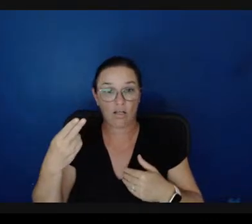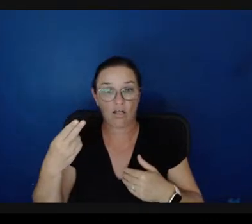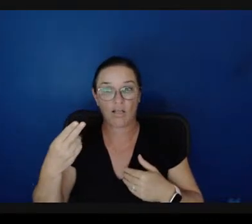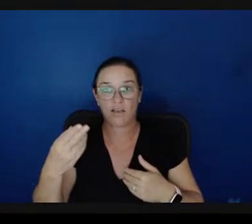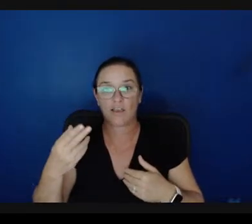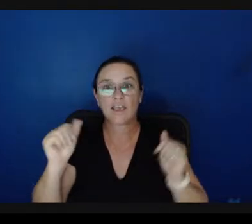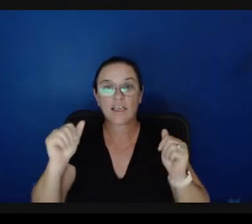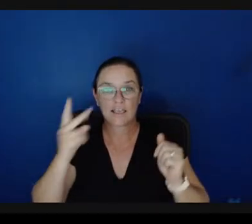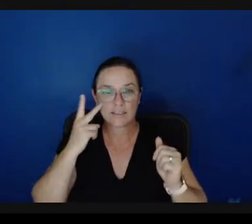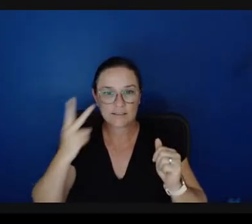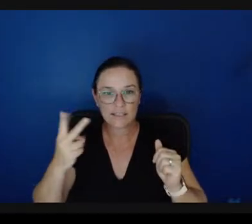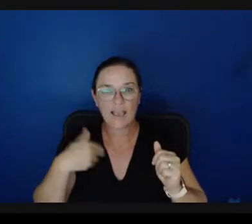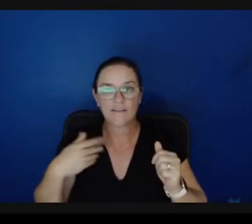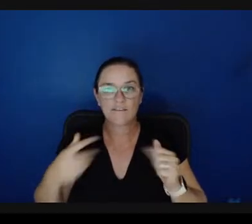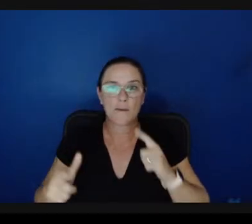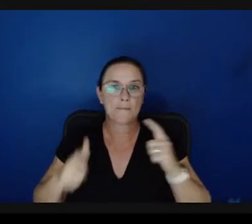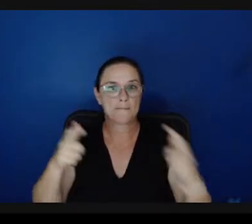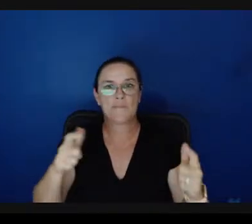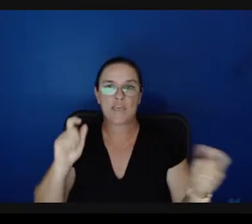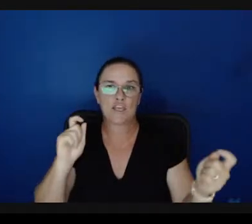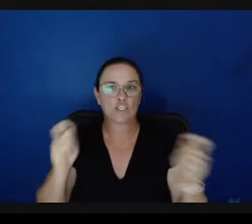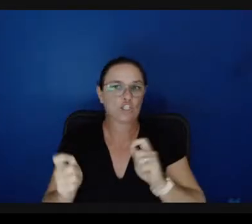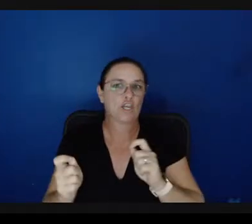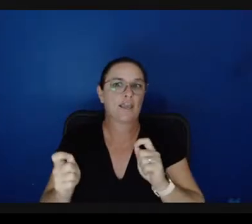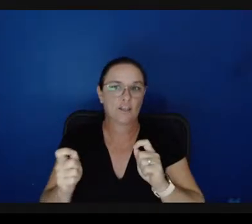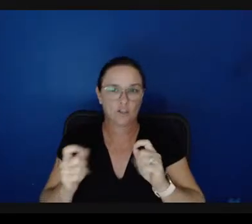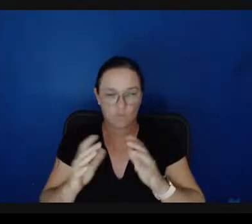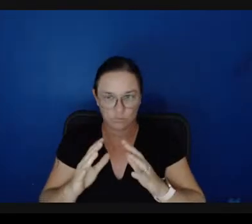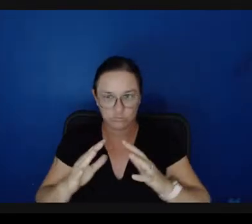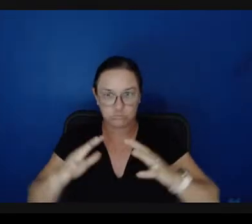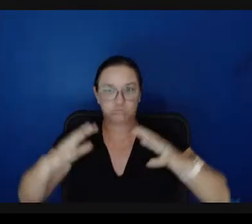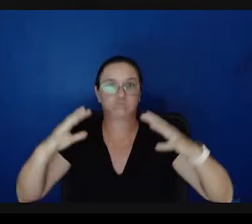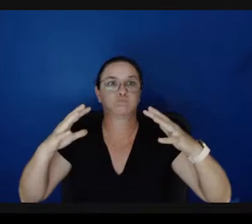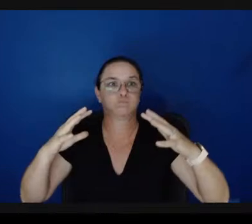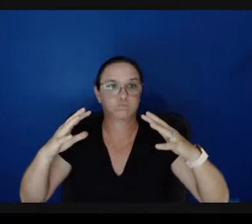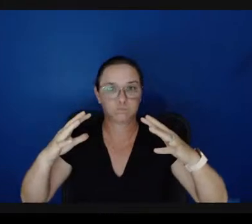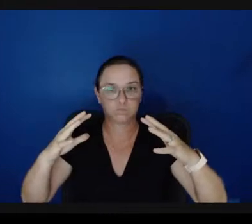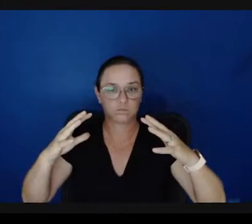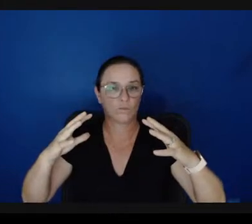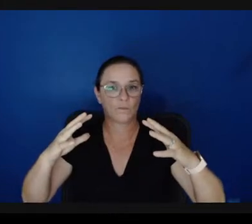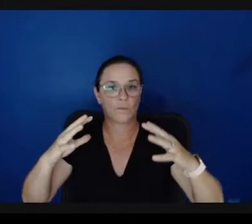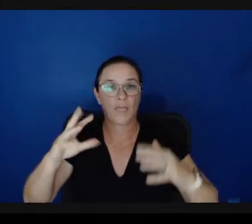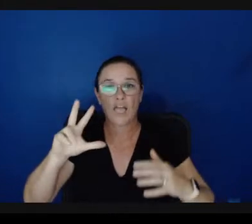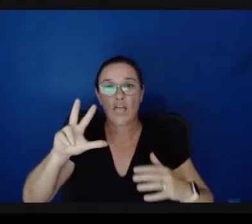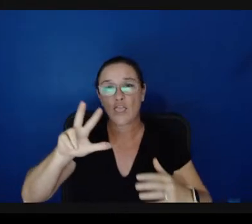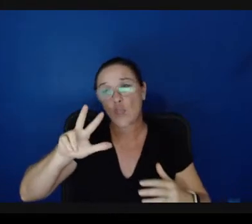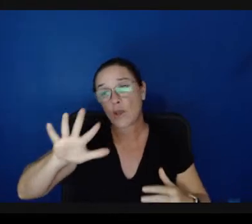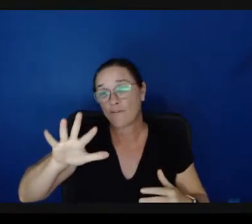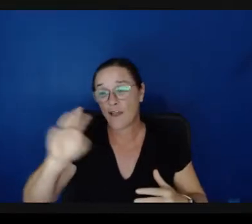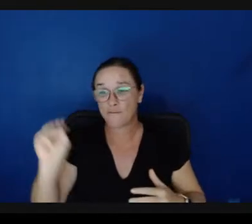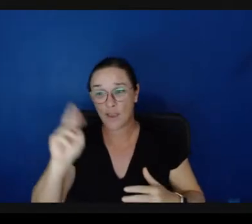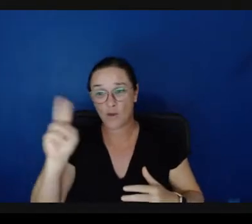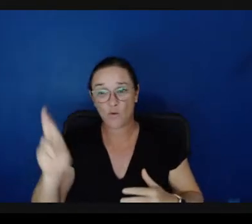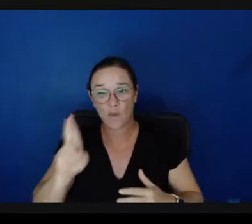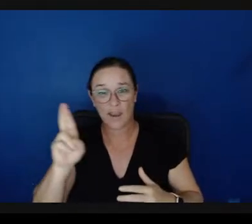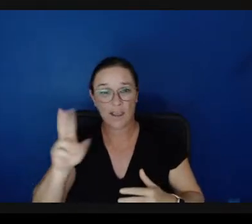massive scale of tilt gain. And we're talking about 35 microradians or so over the last